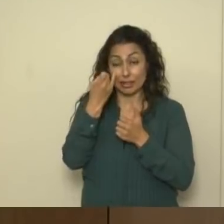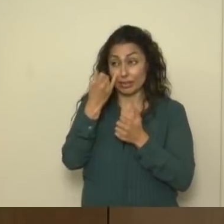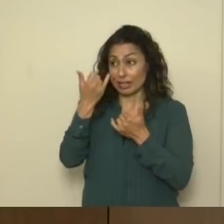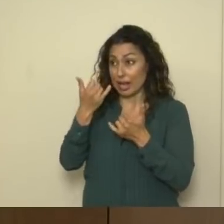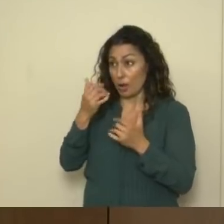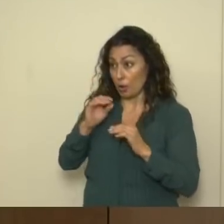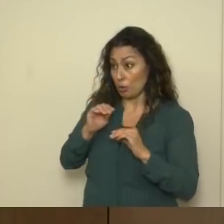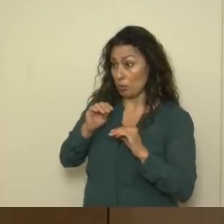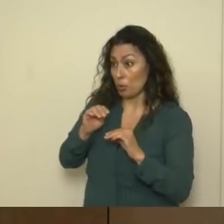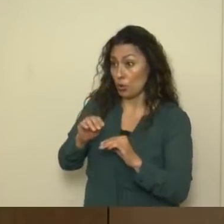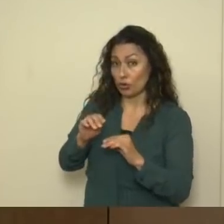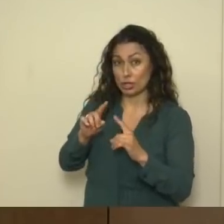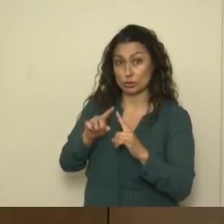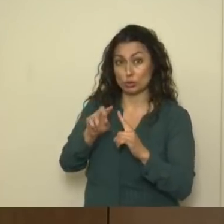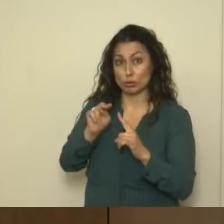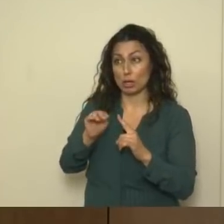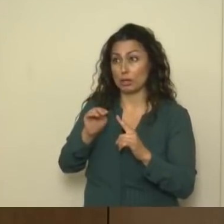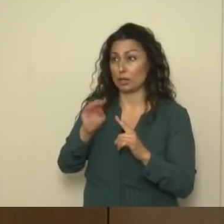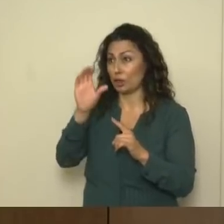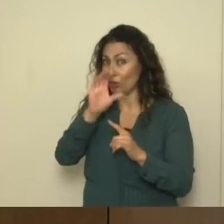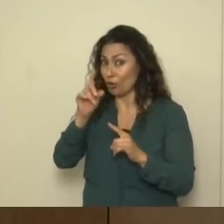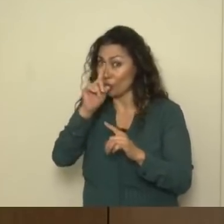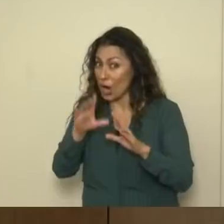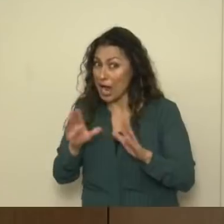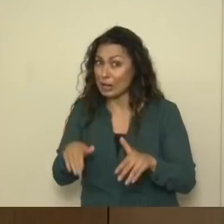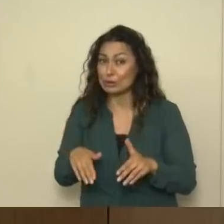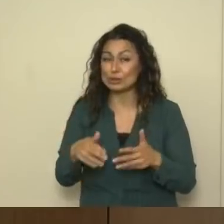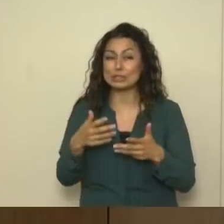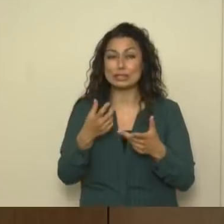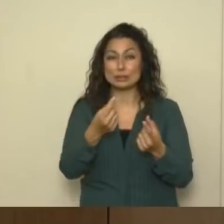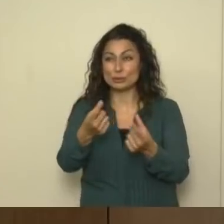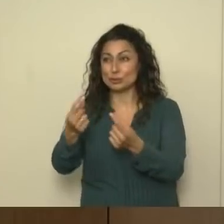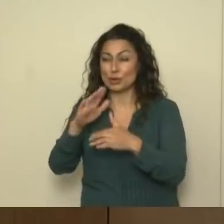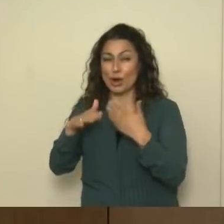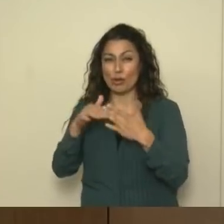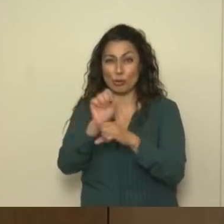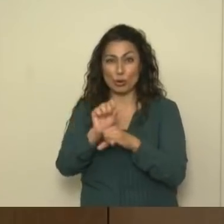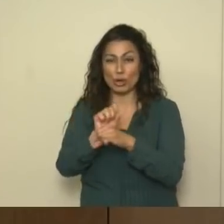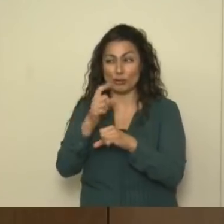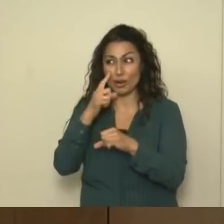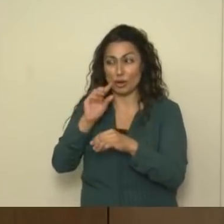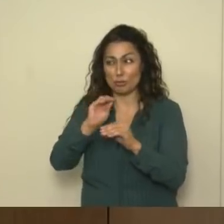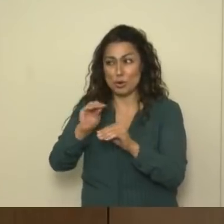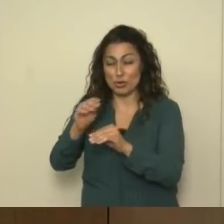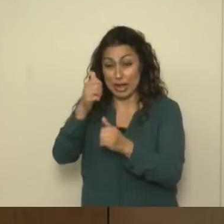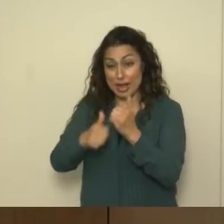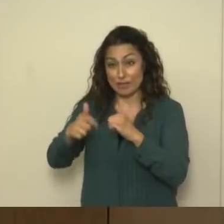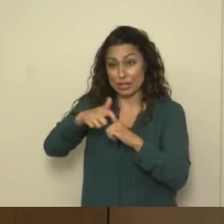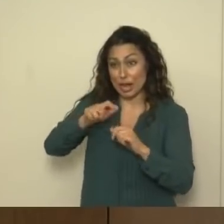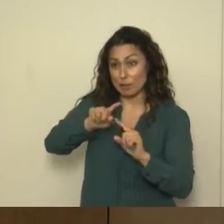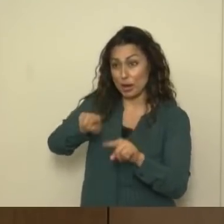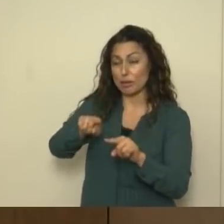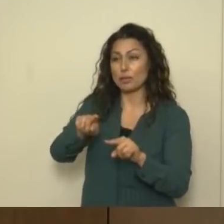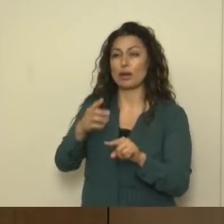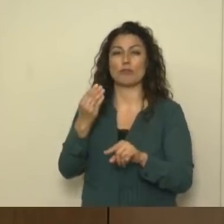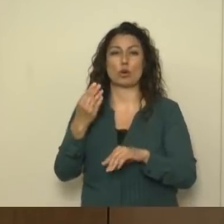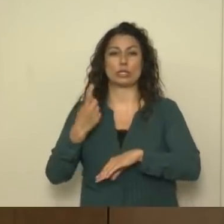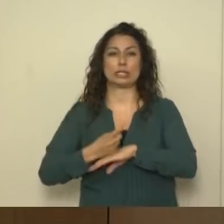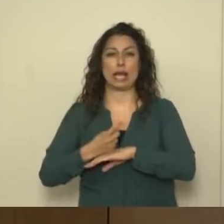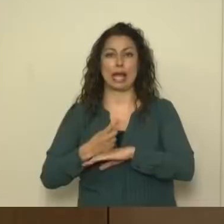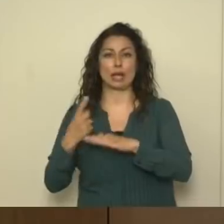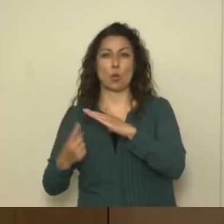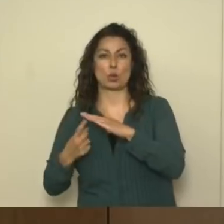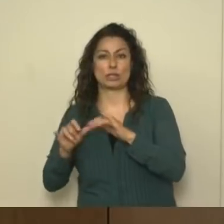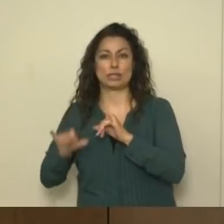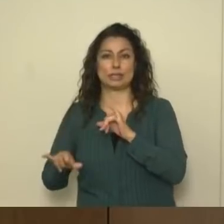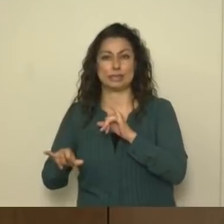to New Mexico to look for your house and to do all the work to move, every time you come, you have a 14-day quarantine.